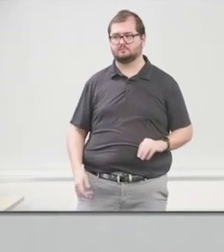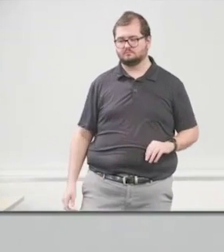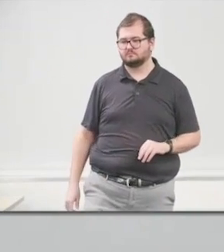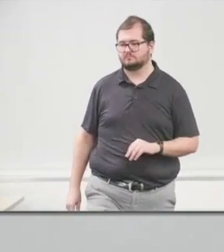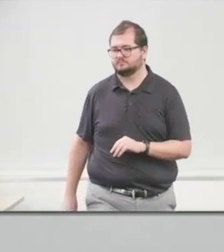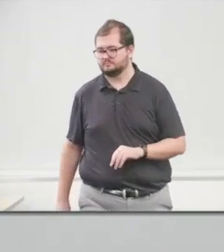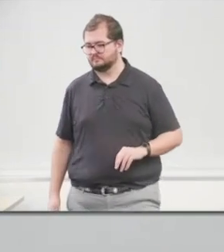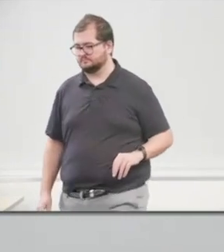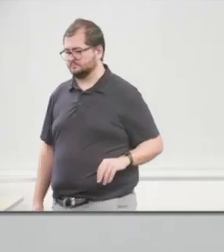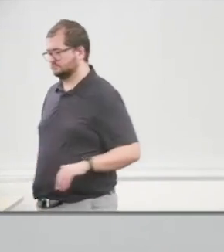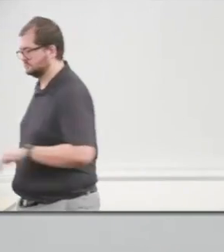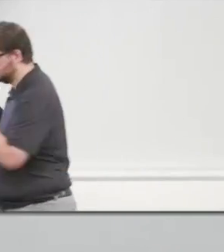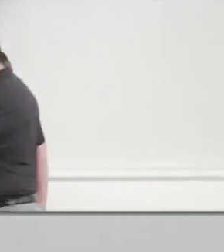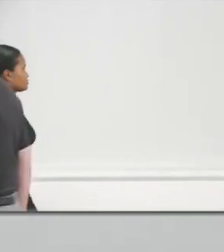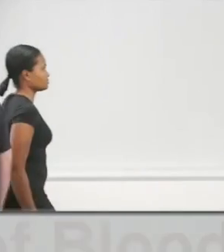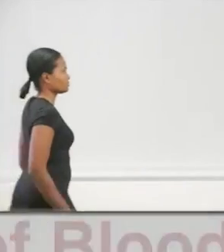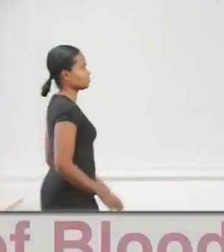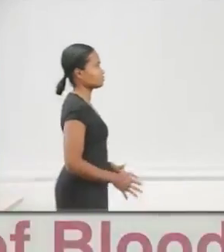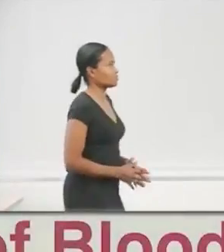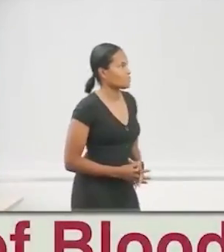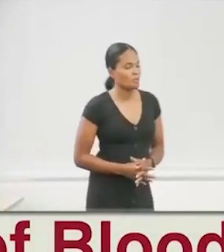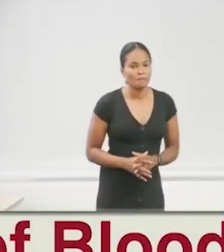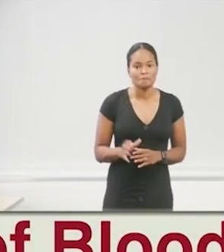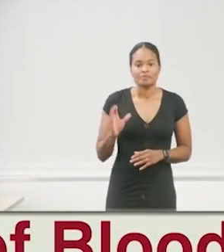Looking for the multiple places.